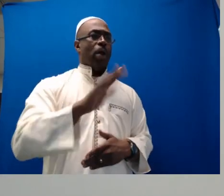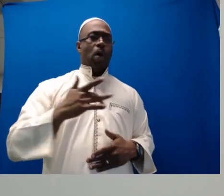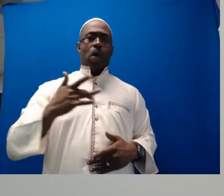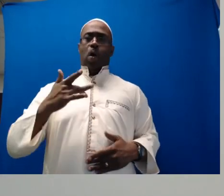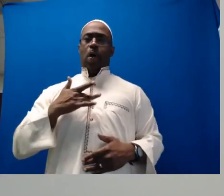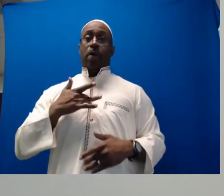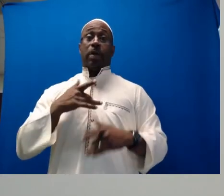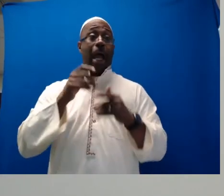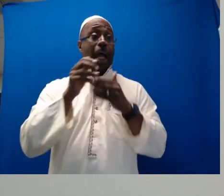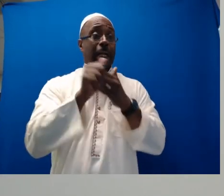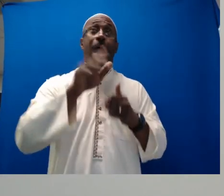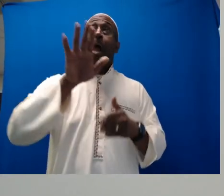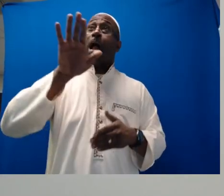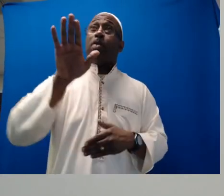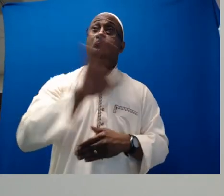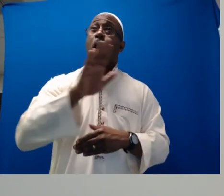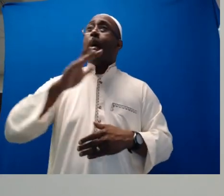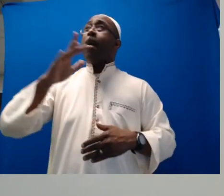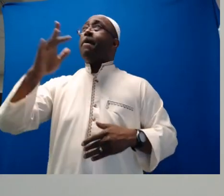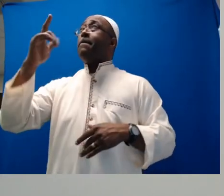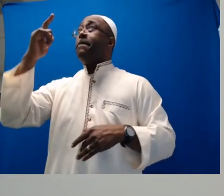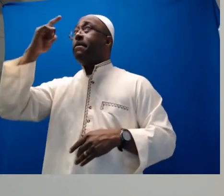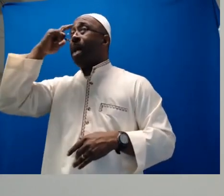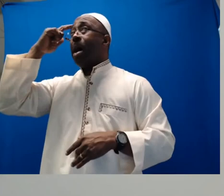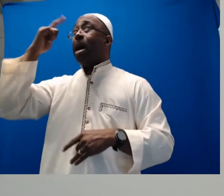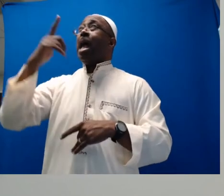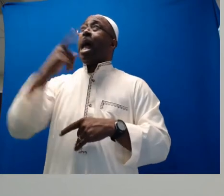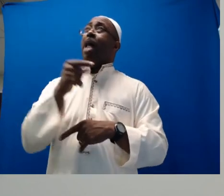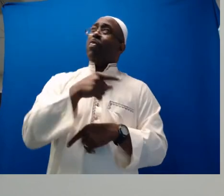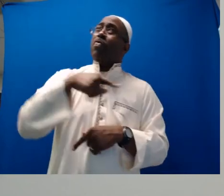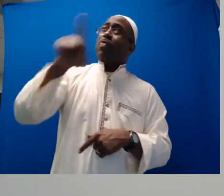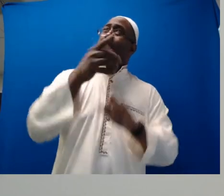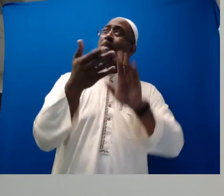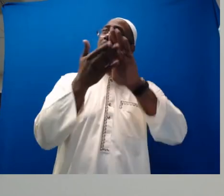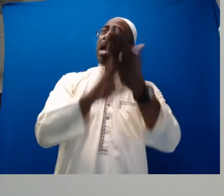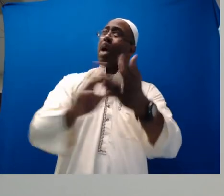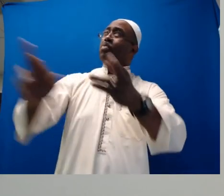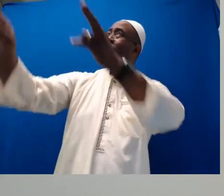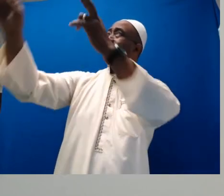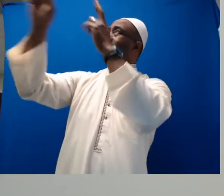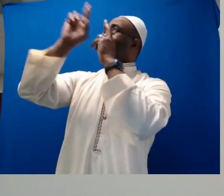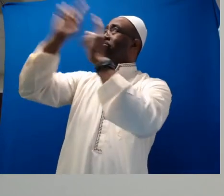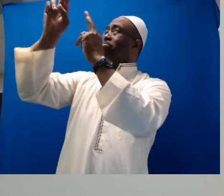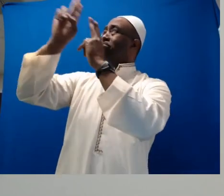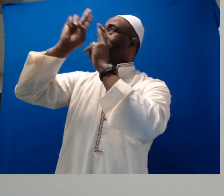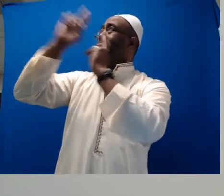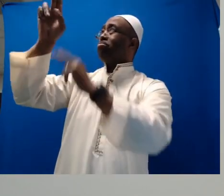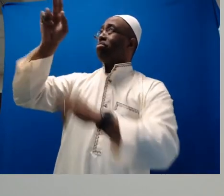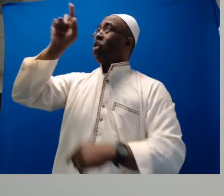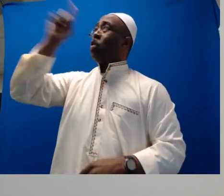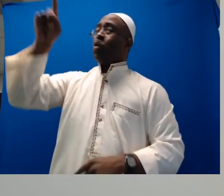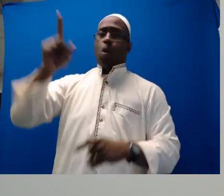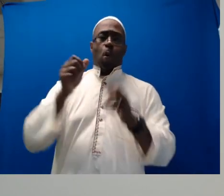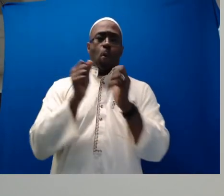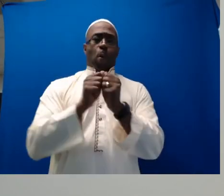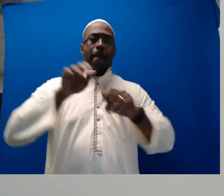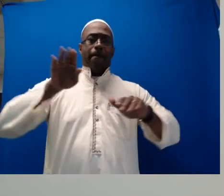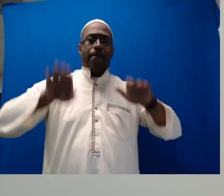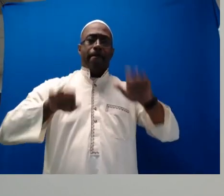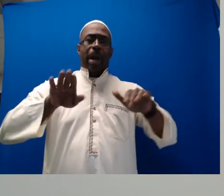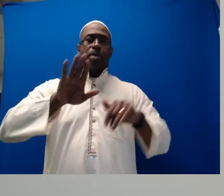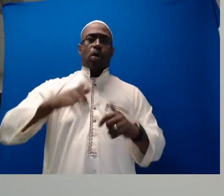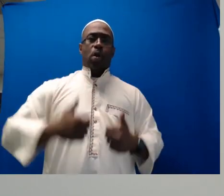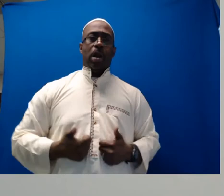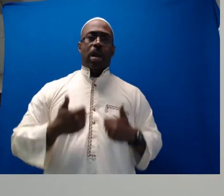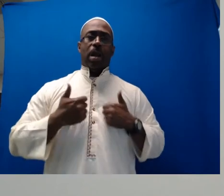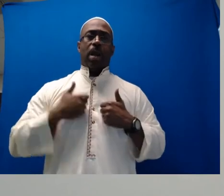minds. Strike in their hearts the love and fear of you such that they will be balanced. Ya Allah, we also ask you,